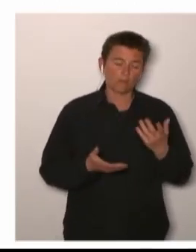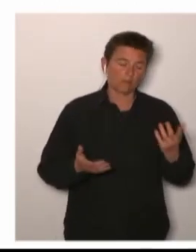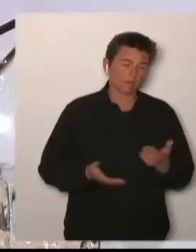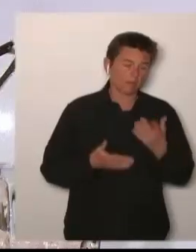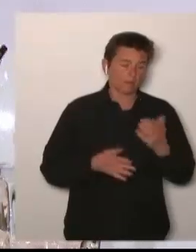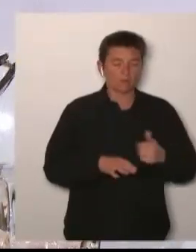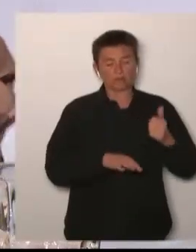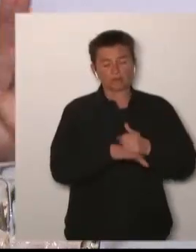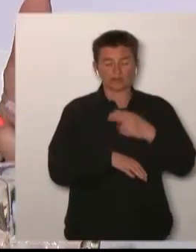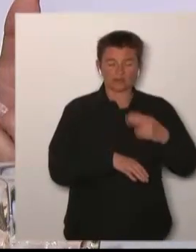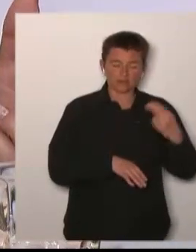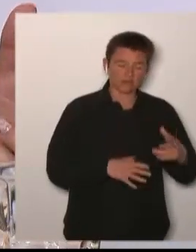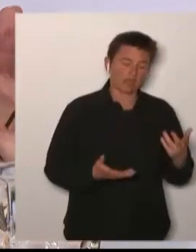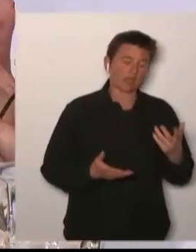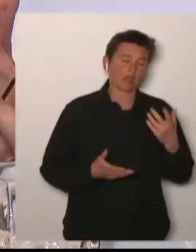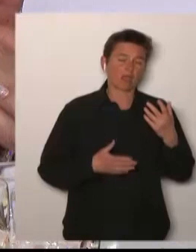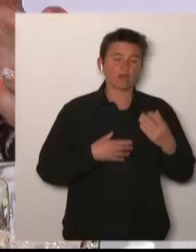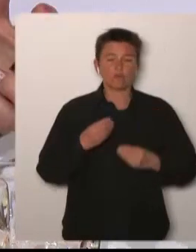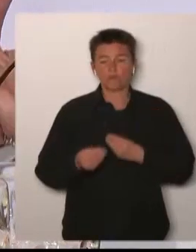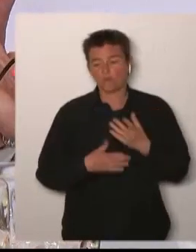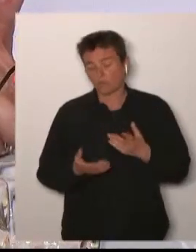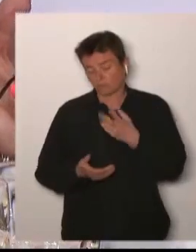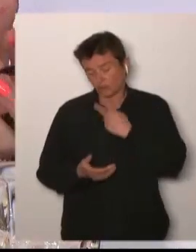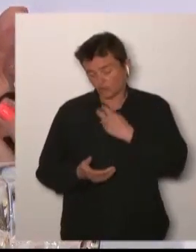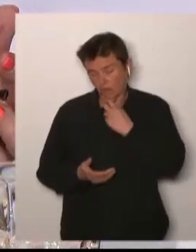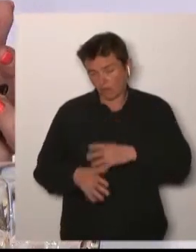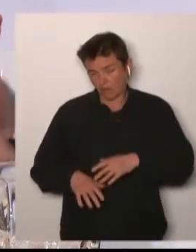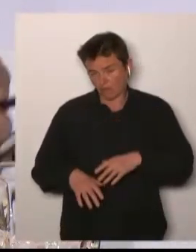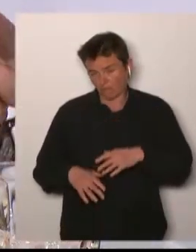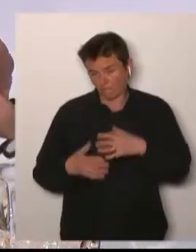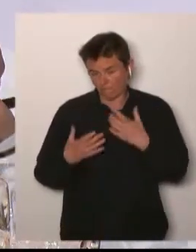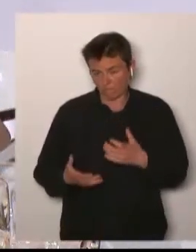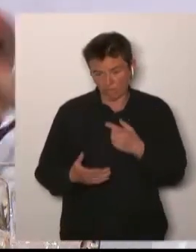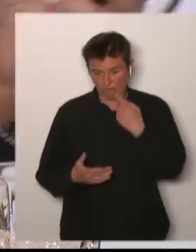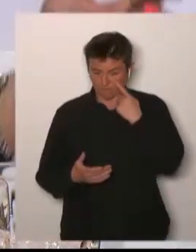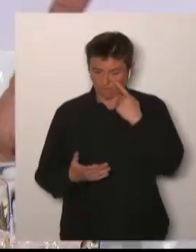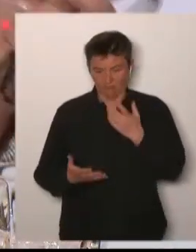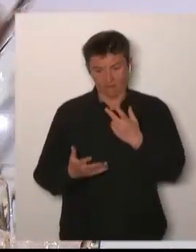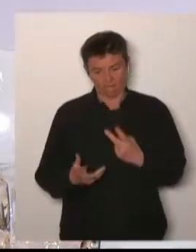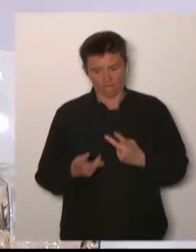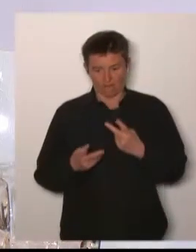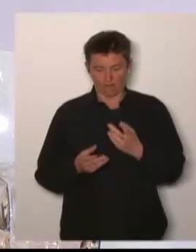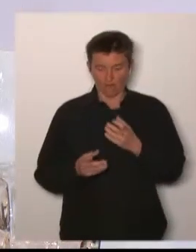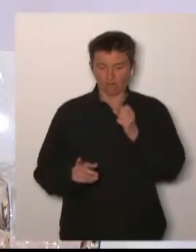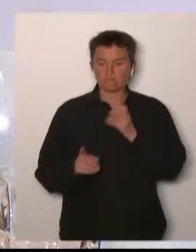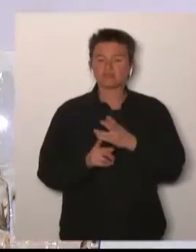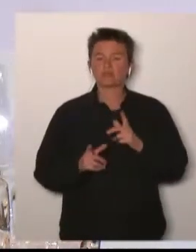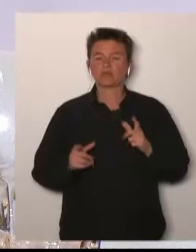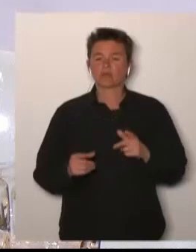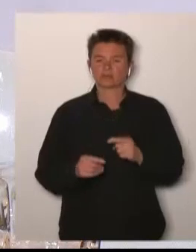authorities, whether we are just citizens who wants to see the added value of this cancer mission and the Europe-beating cancer